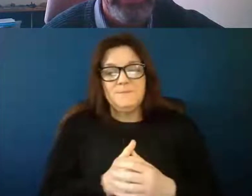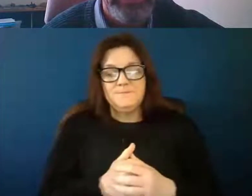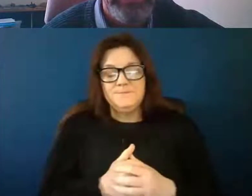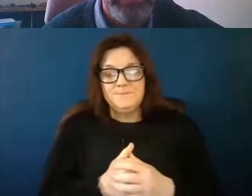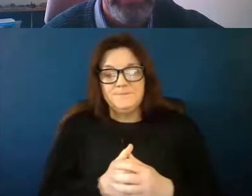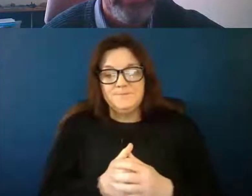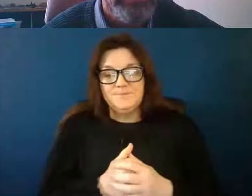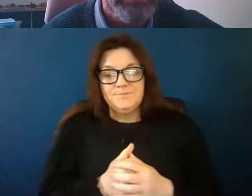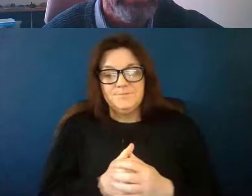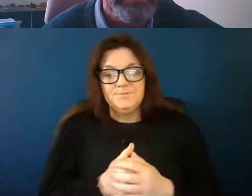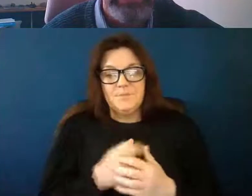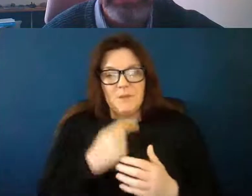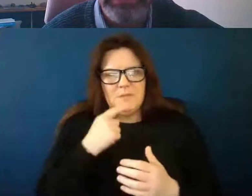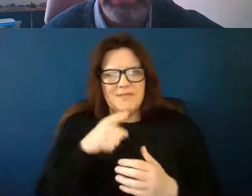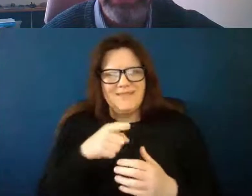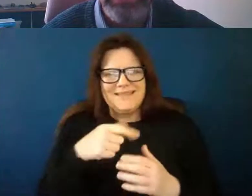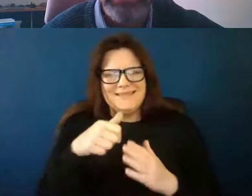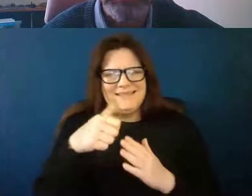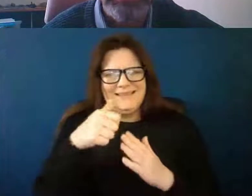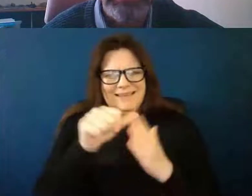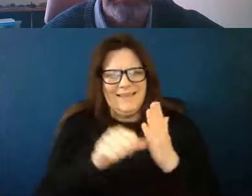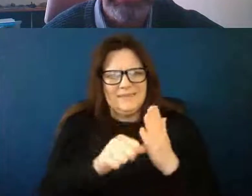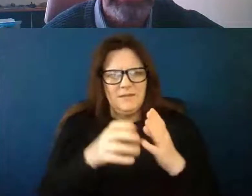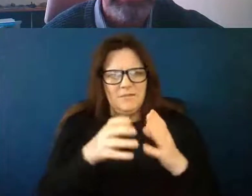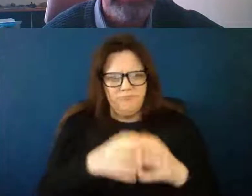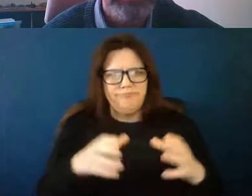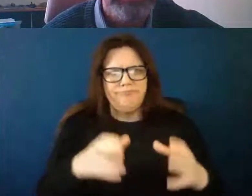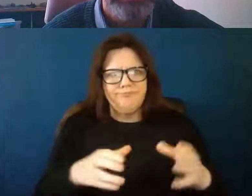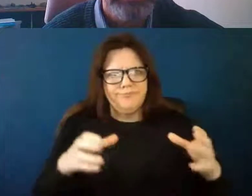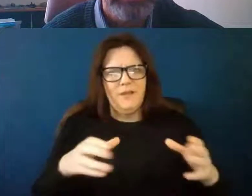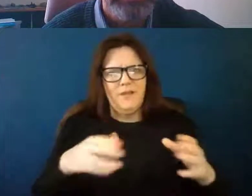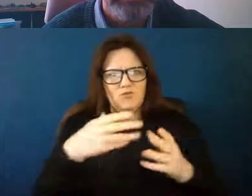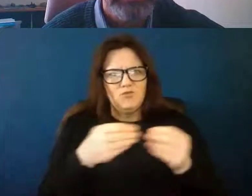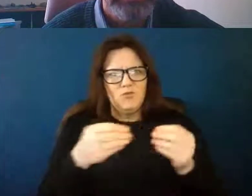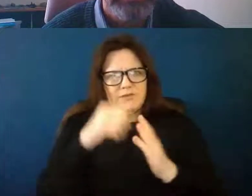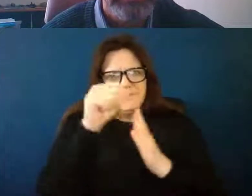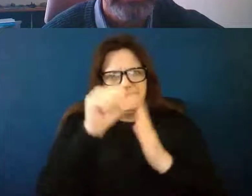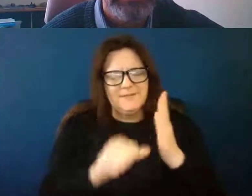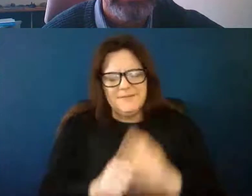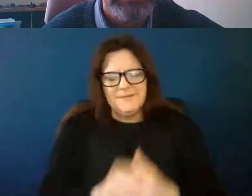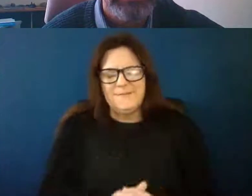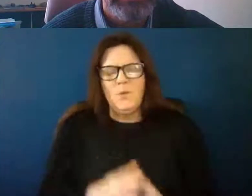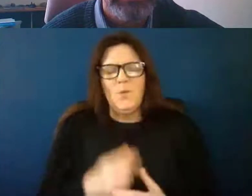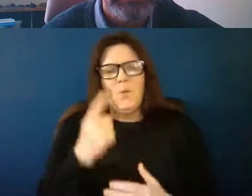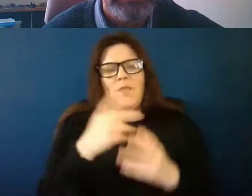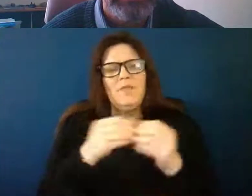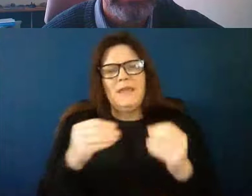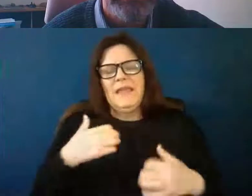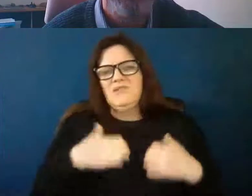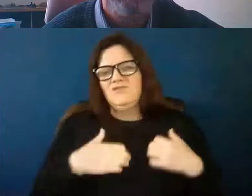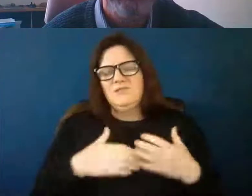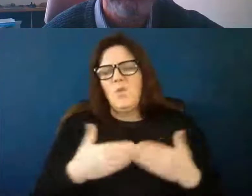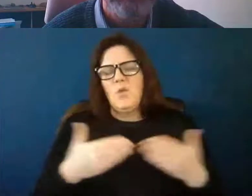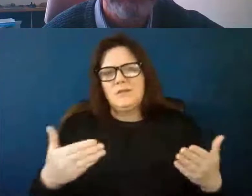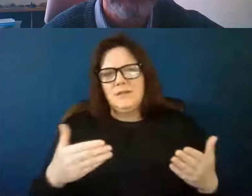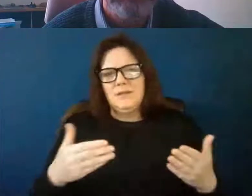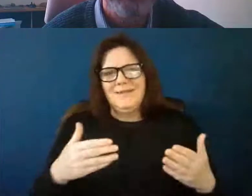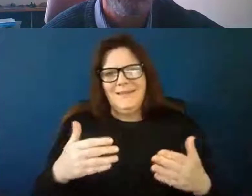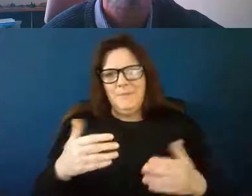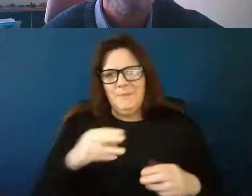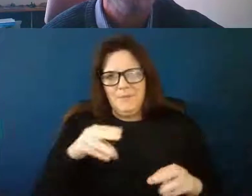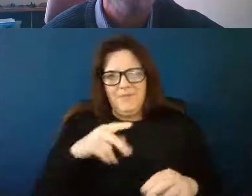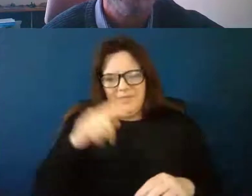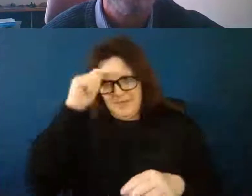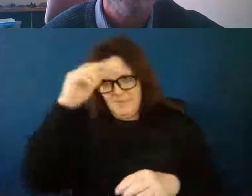be, it's a growing list of resources. But one of the things that we're really interested in is getting people looking at theory into